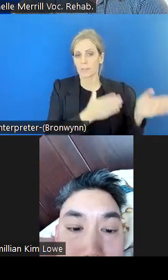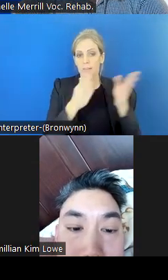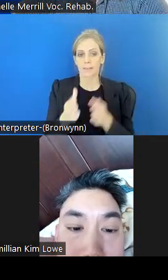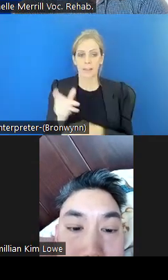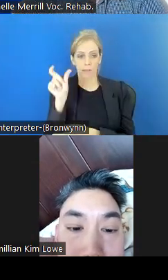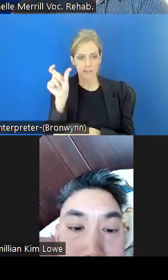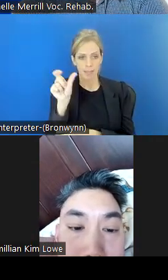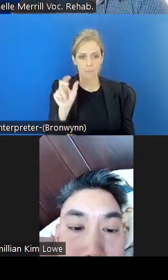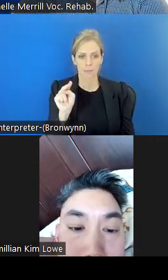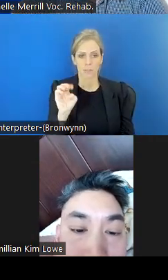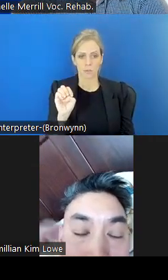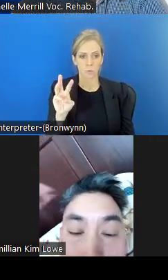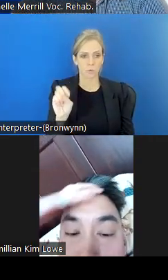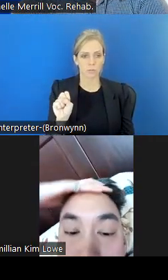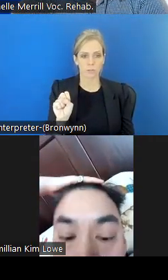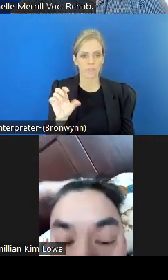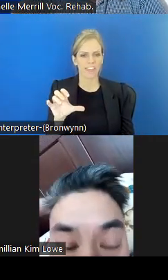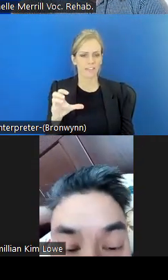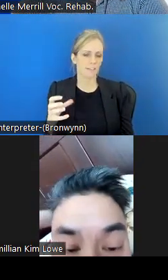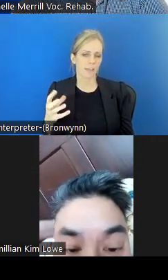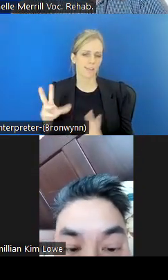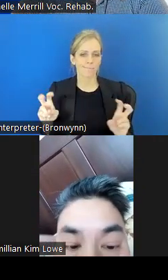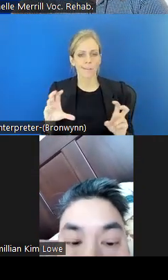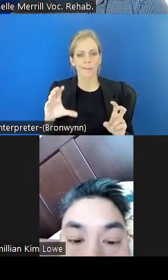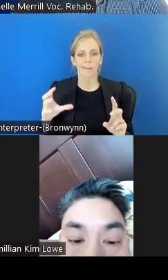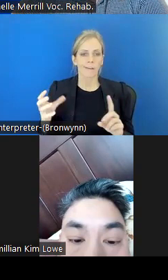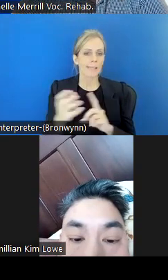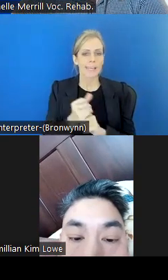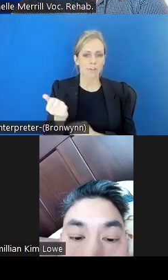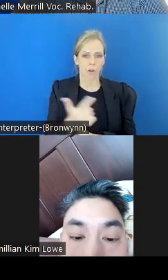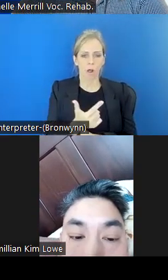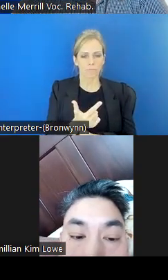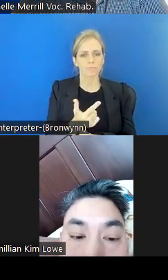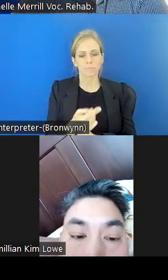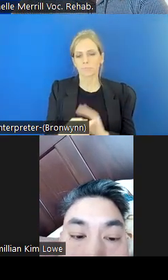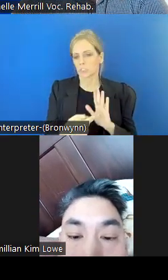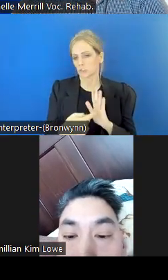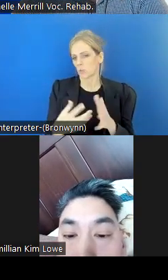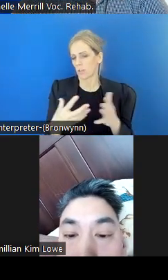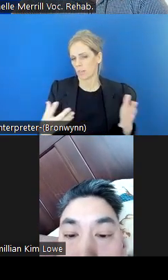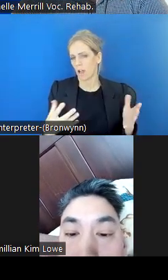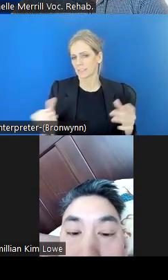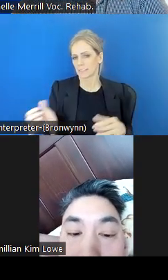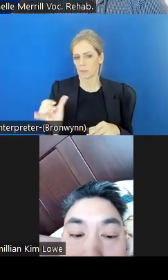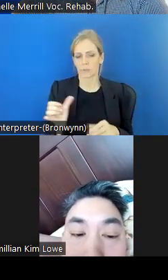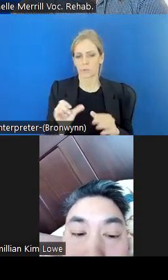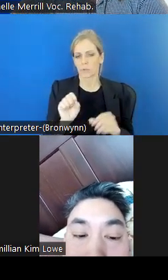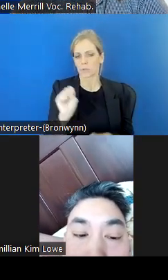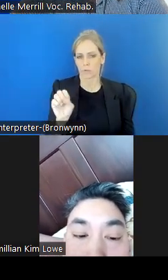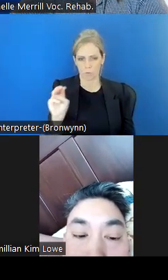News is kind of a catch-all. It's going to be highly reflective of our social media. Again, here's some of